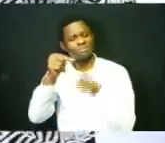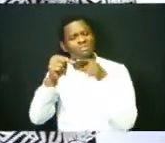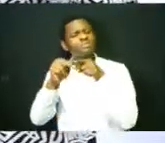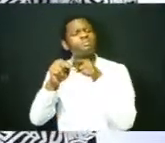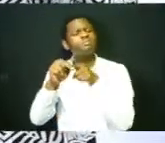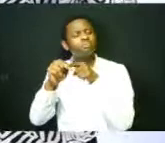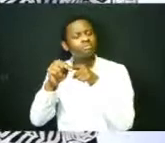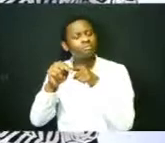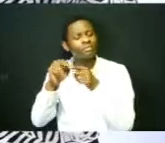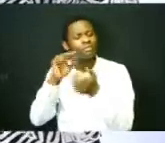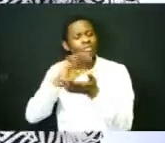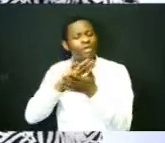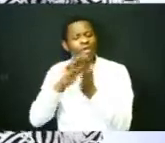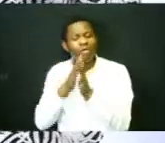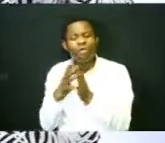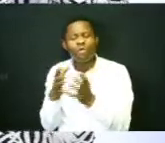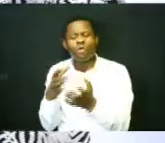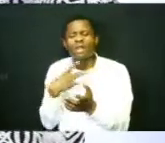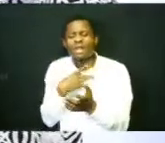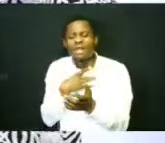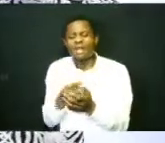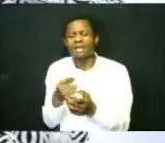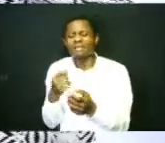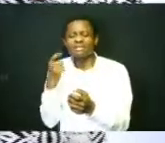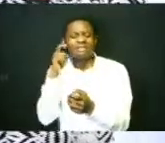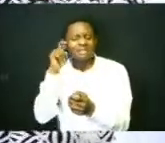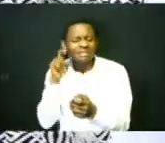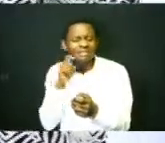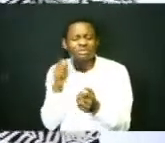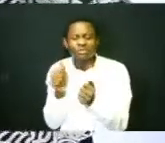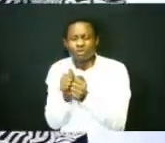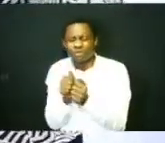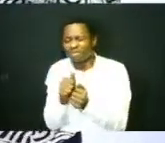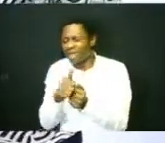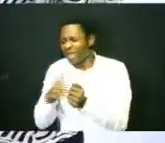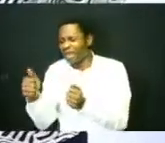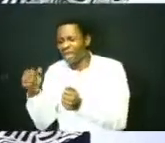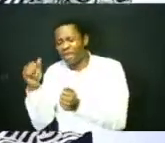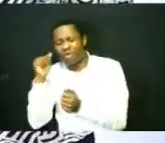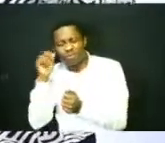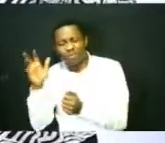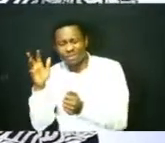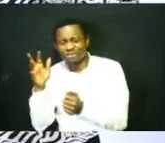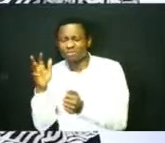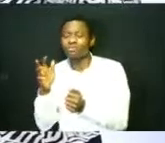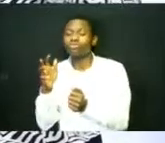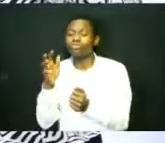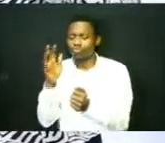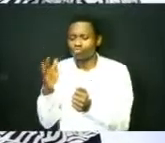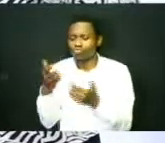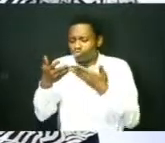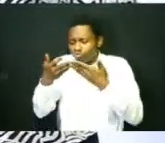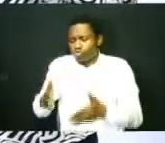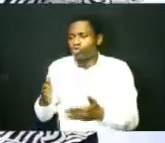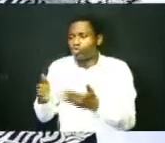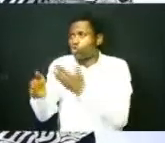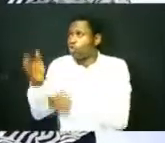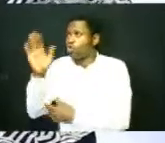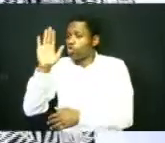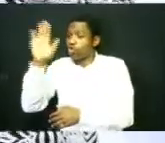21. Because of that, she lost the favor and the strength and the power of God on